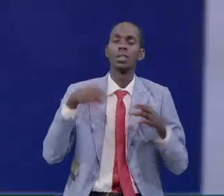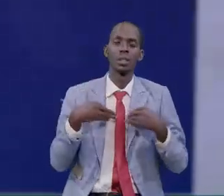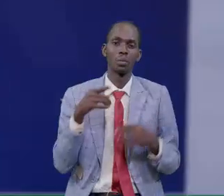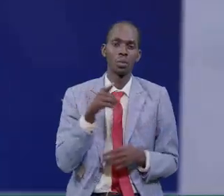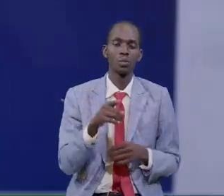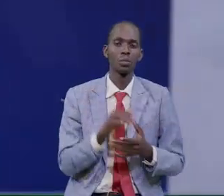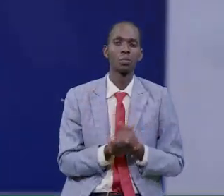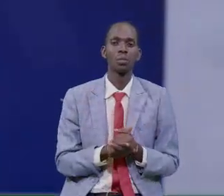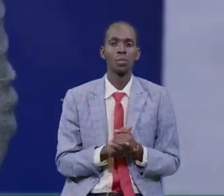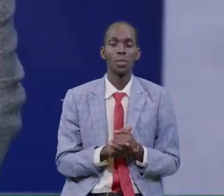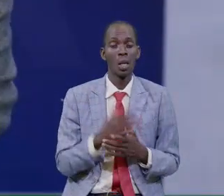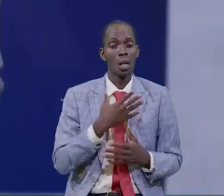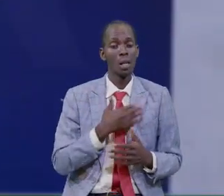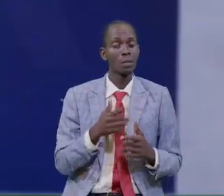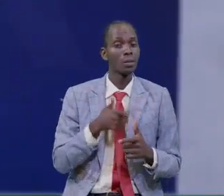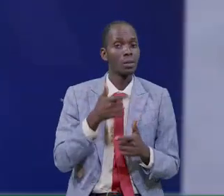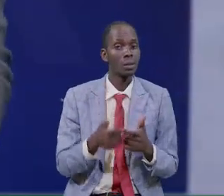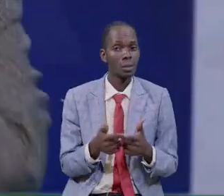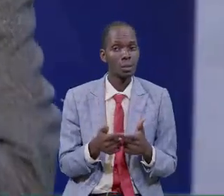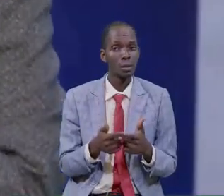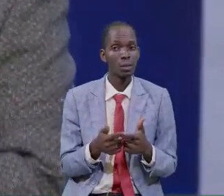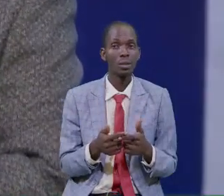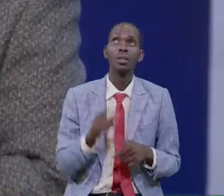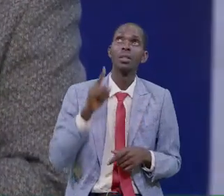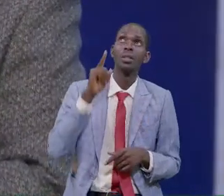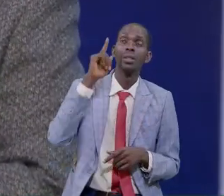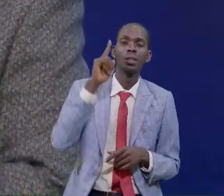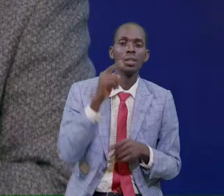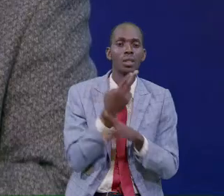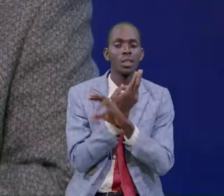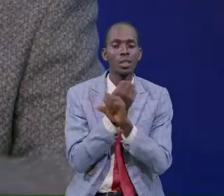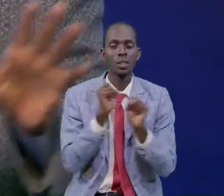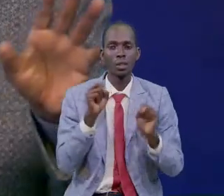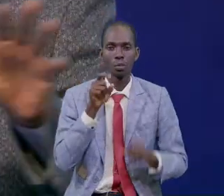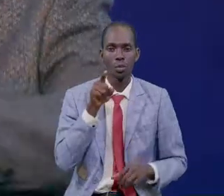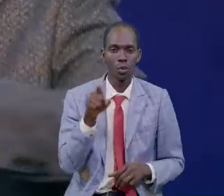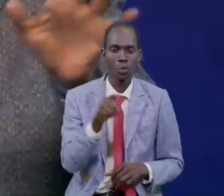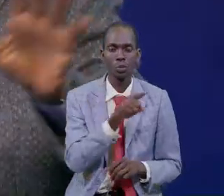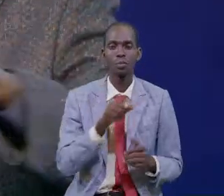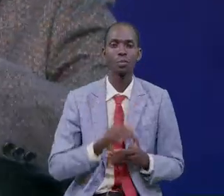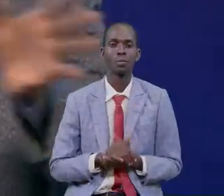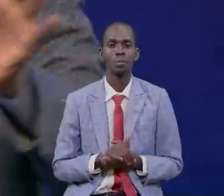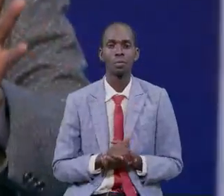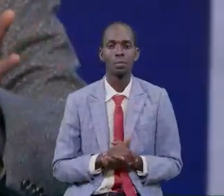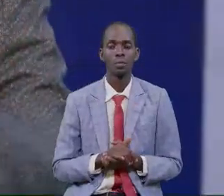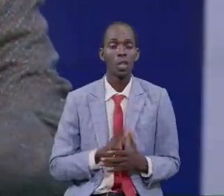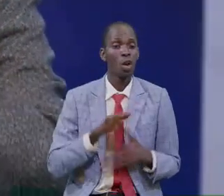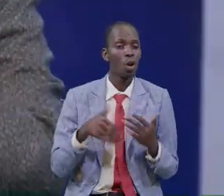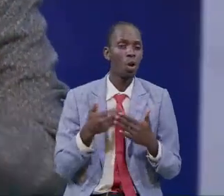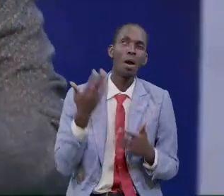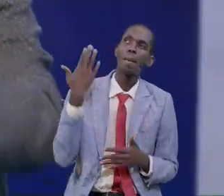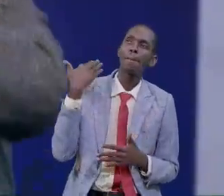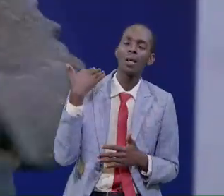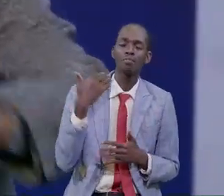And then he redeems you. All your past forgiven, all